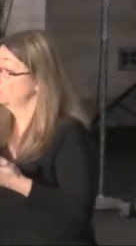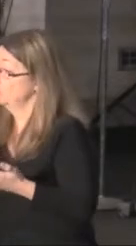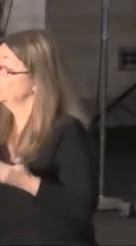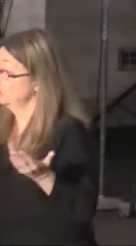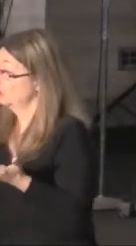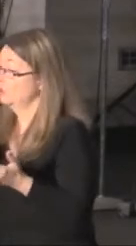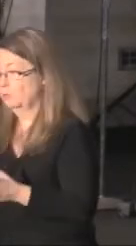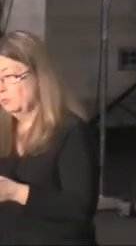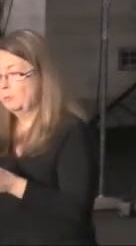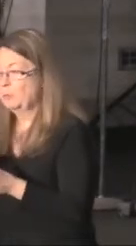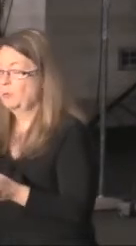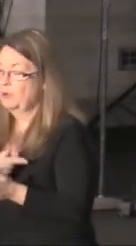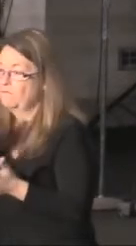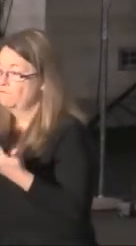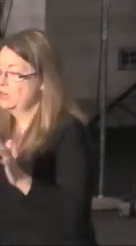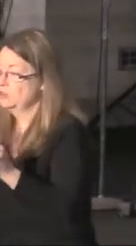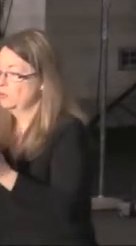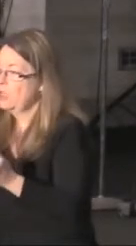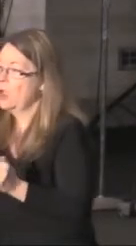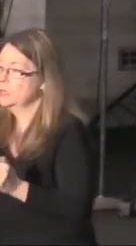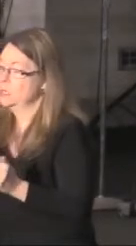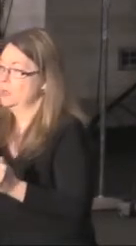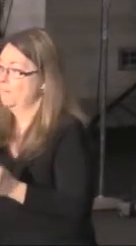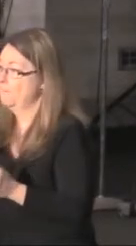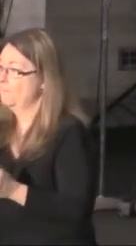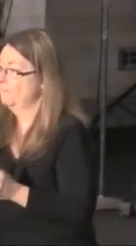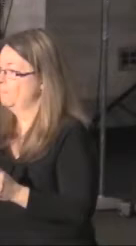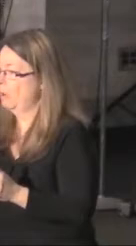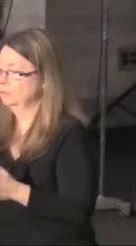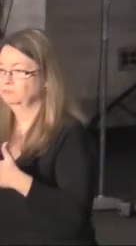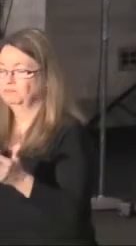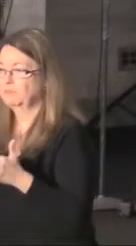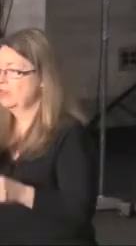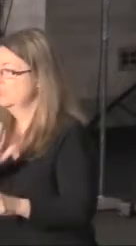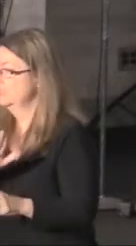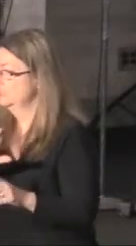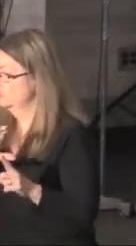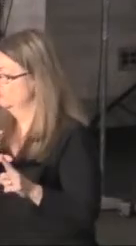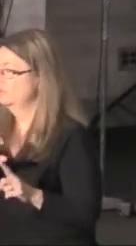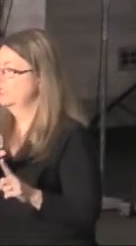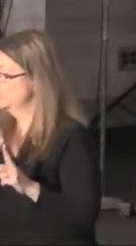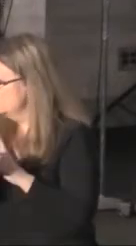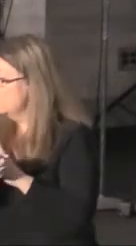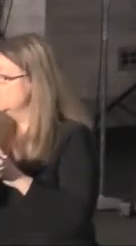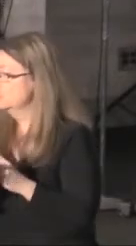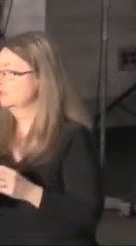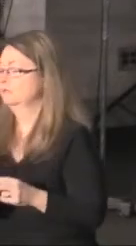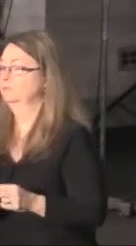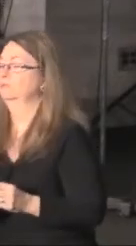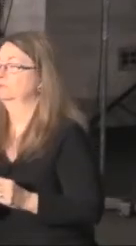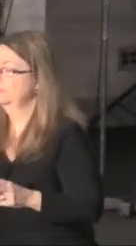remember that we ended with the idea that Paul, despite his difficult circumstance and despite dealing with